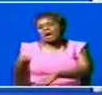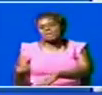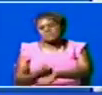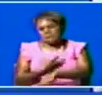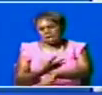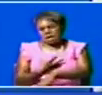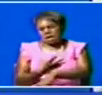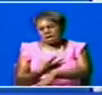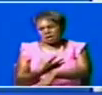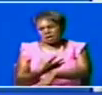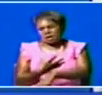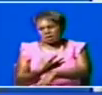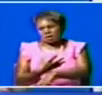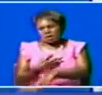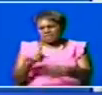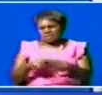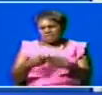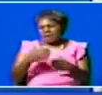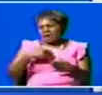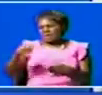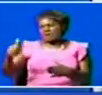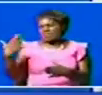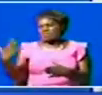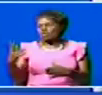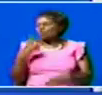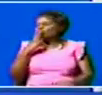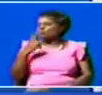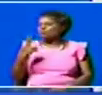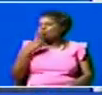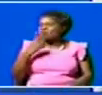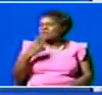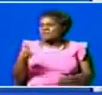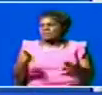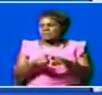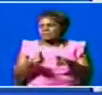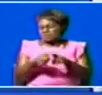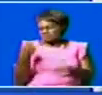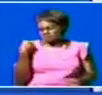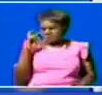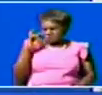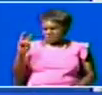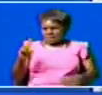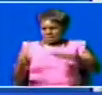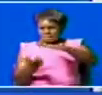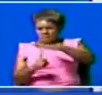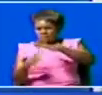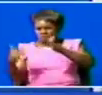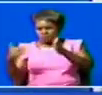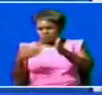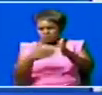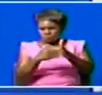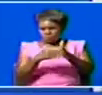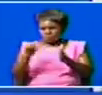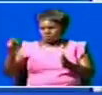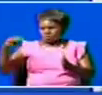higher than any other mm-hmm. person. But then we have other things like smoking. Uh-huh. Recently you saw the ministry banning smoking